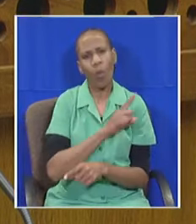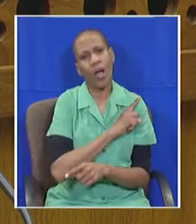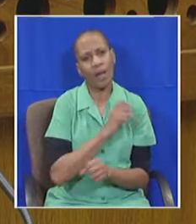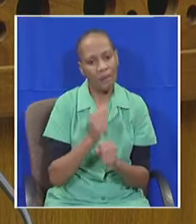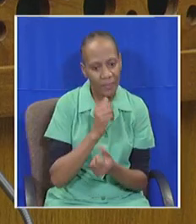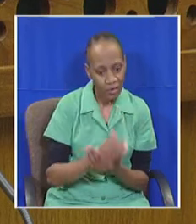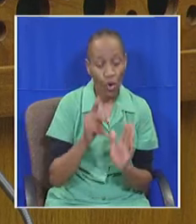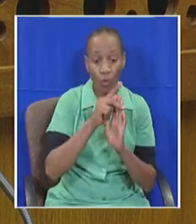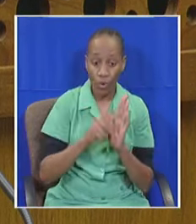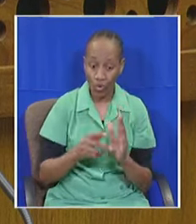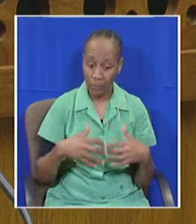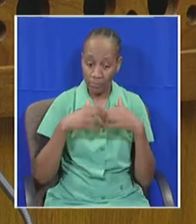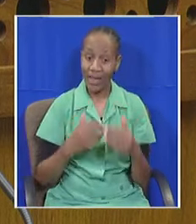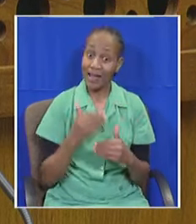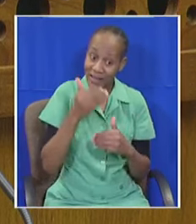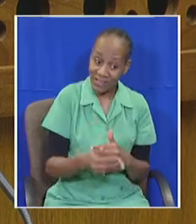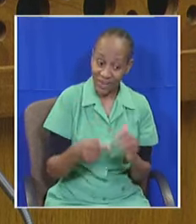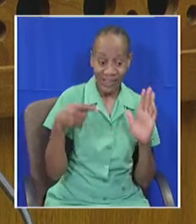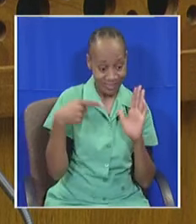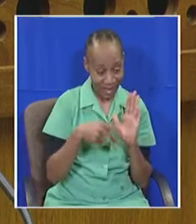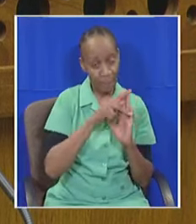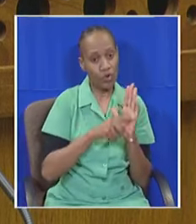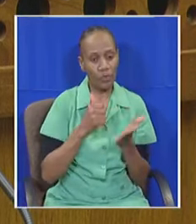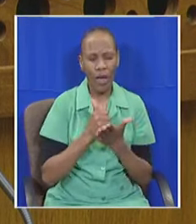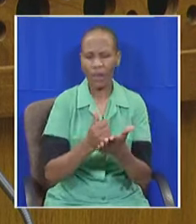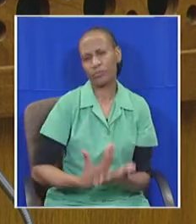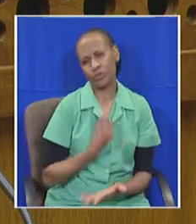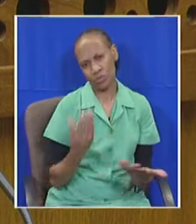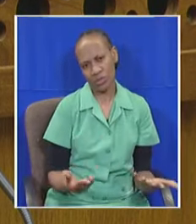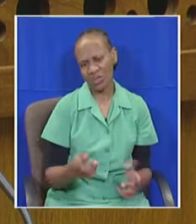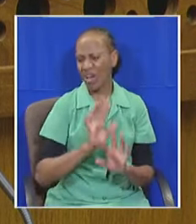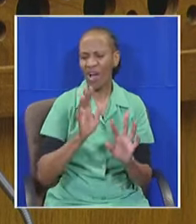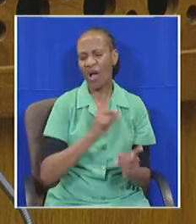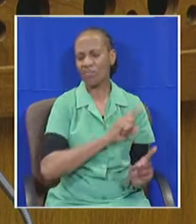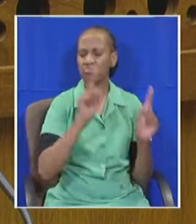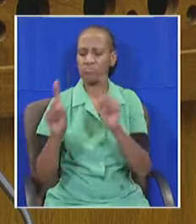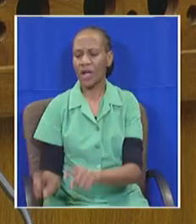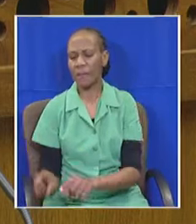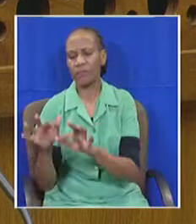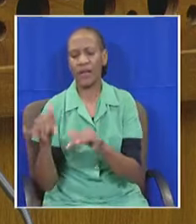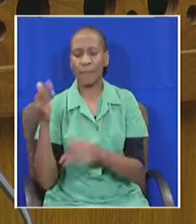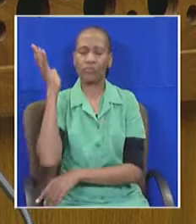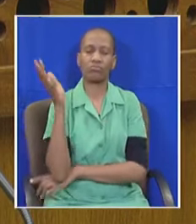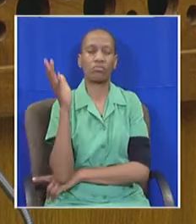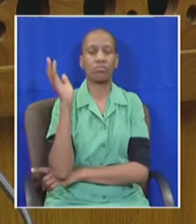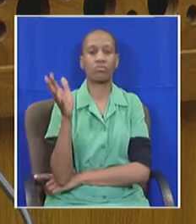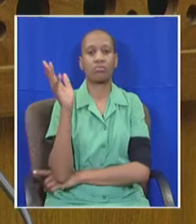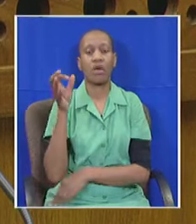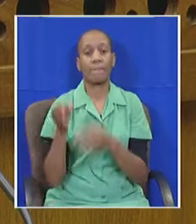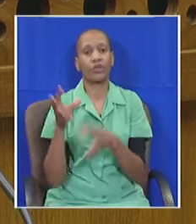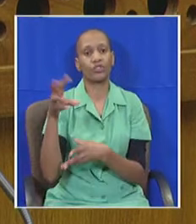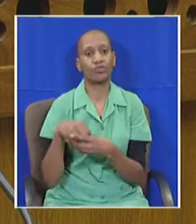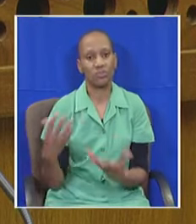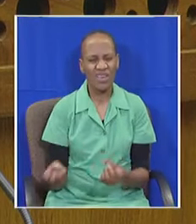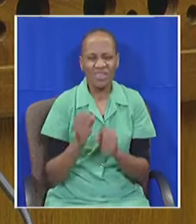that these programs do work for our young people instead of coming here and politicking. Various departments come